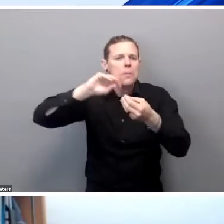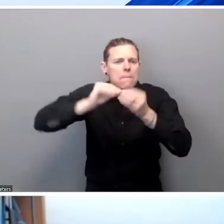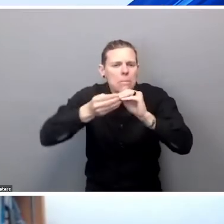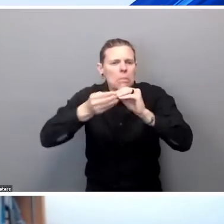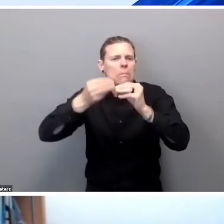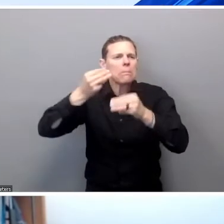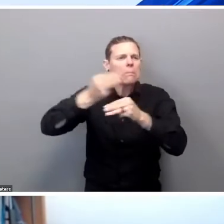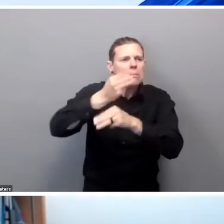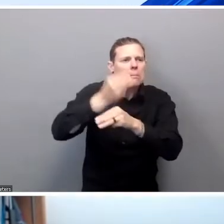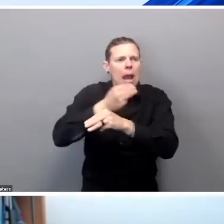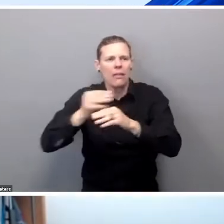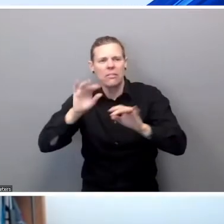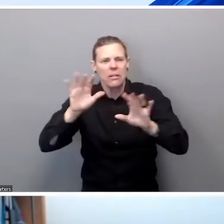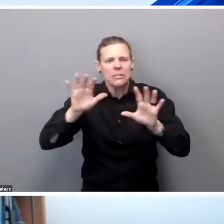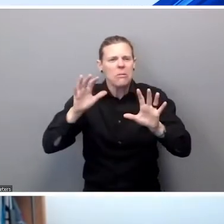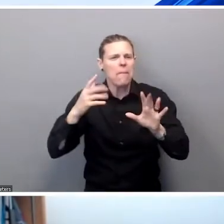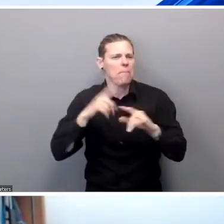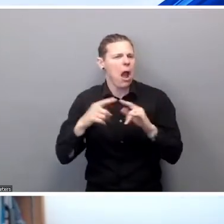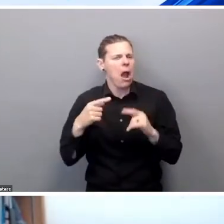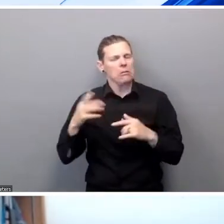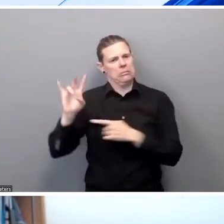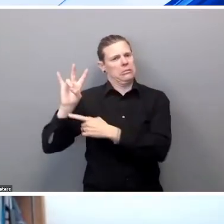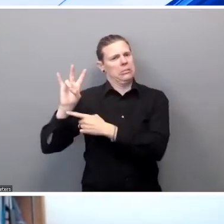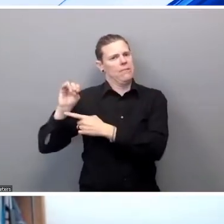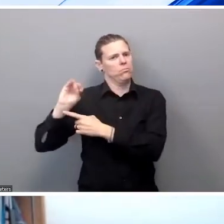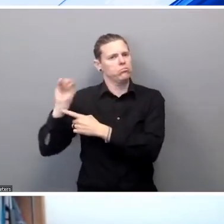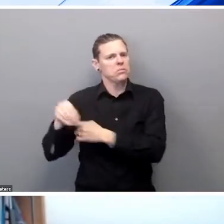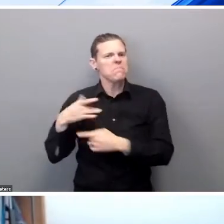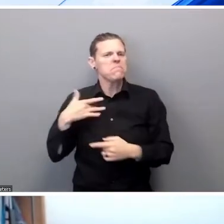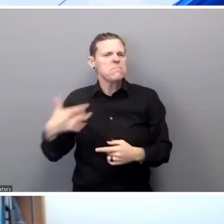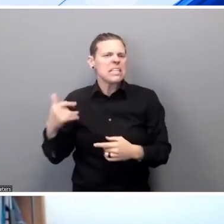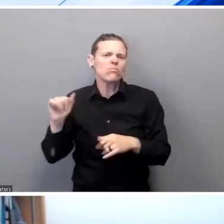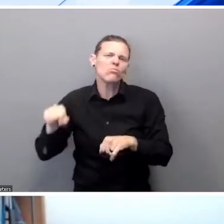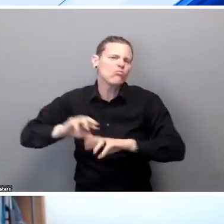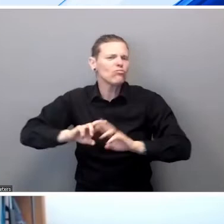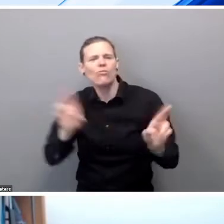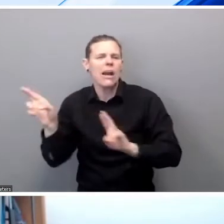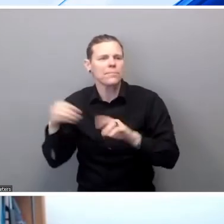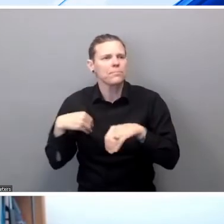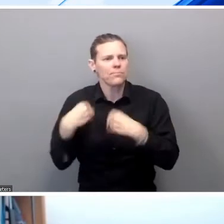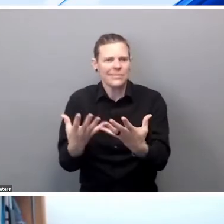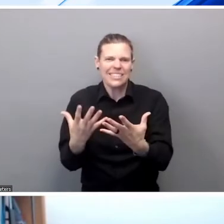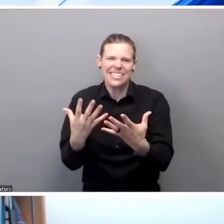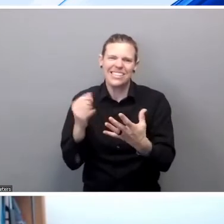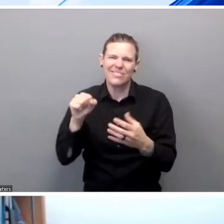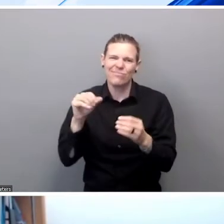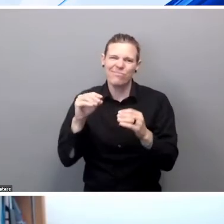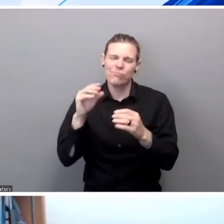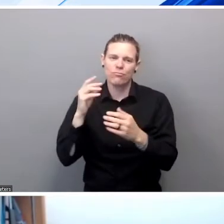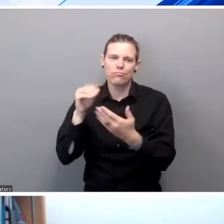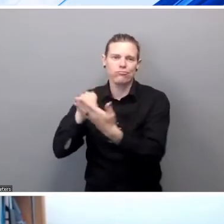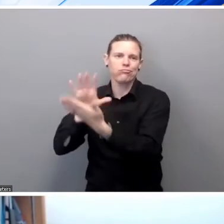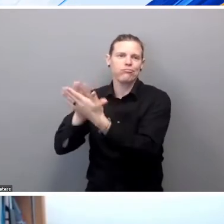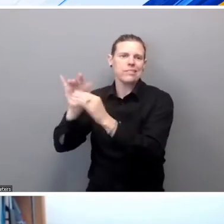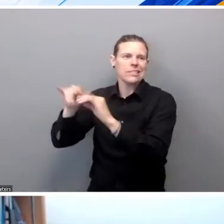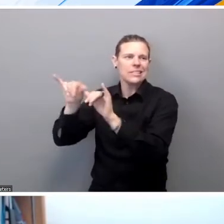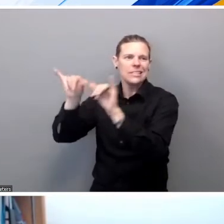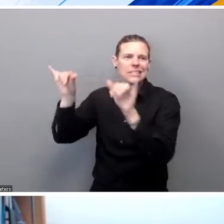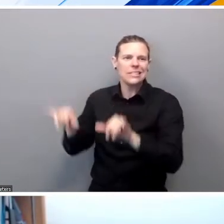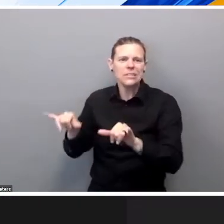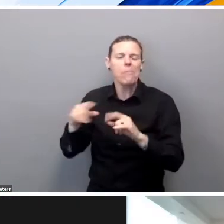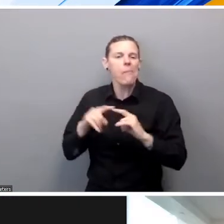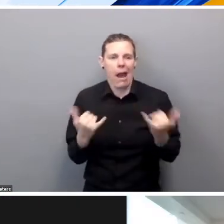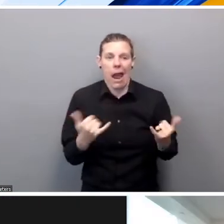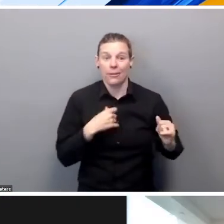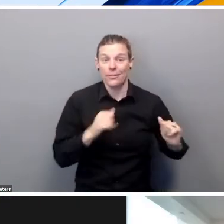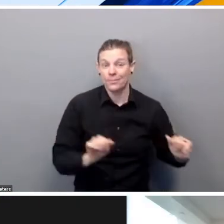providers currently or more are registered in this system. I wish I had my graph with me today. And so I would